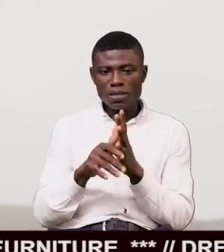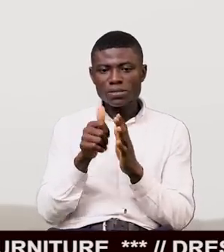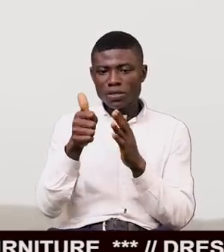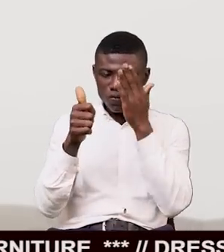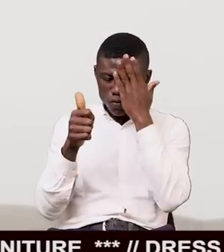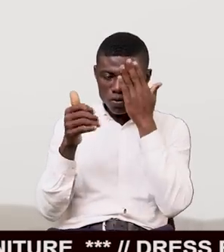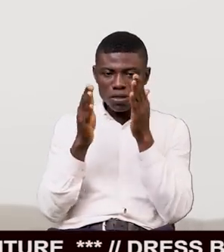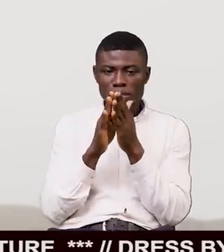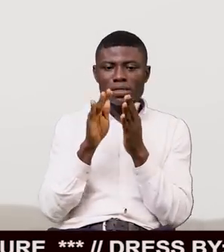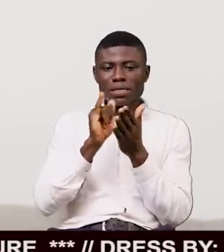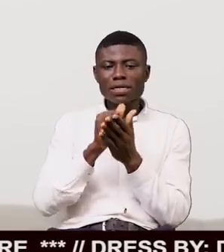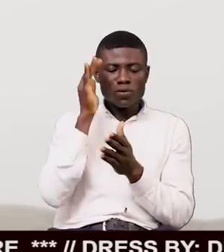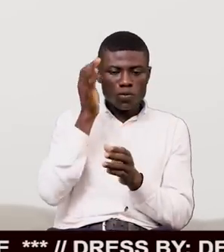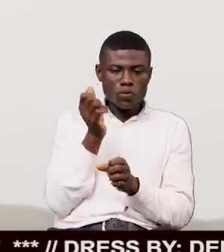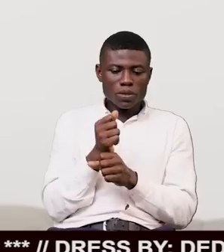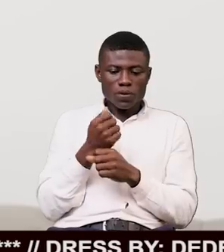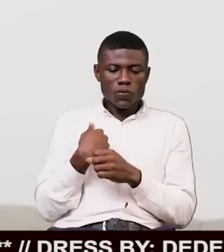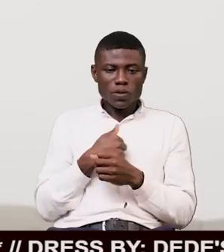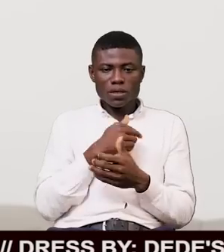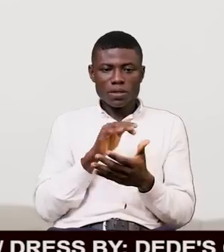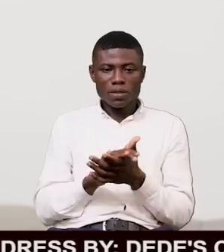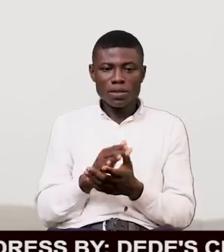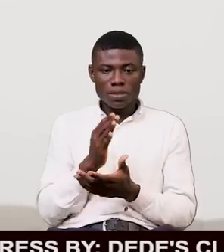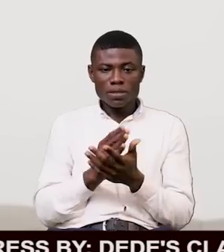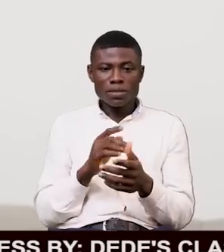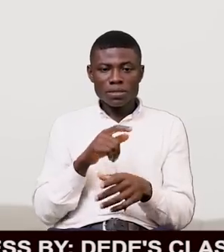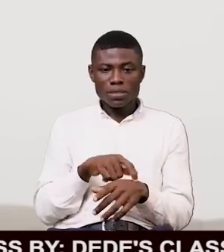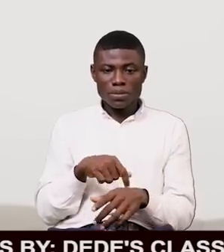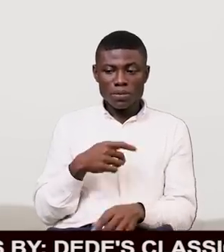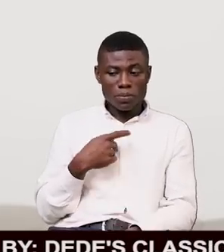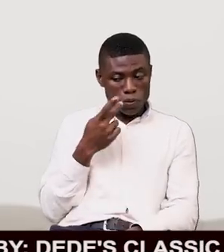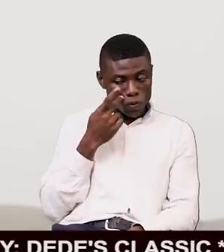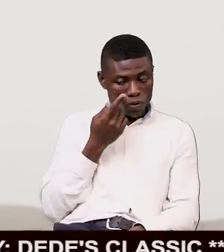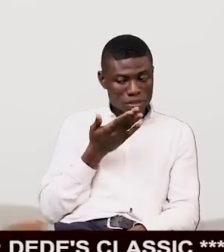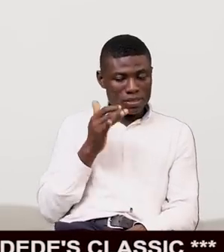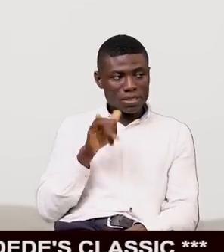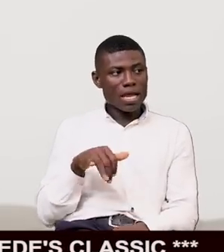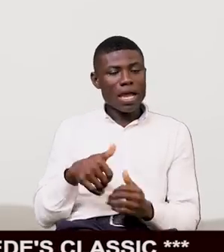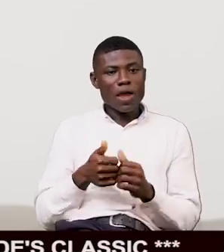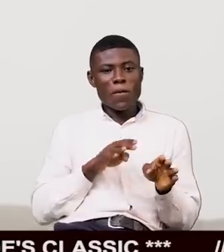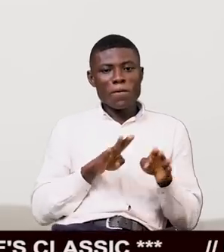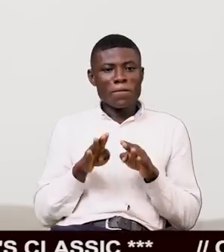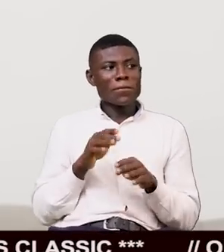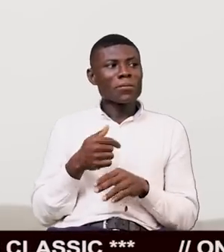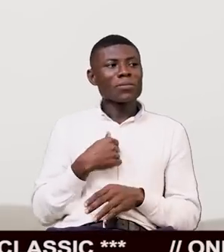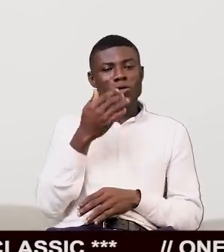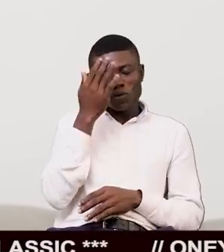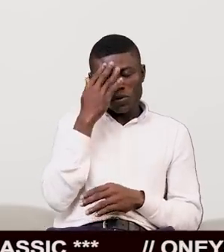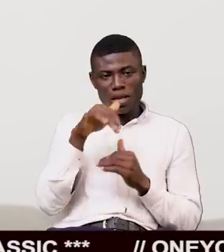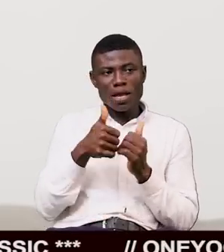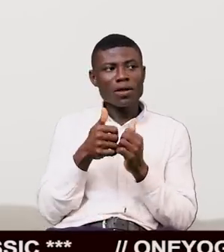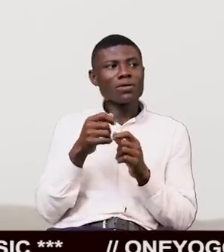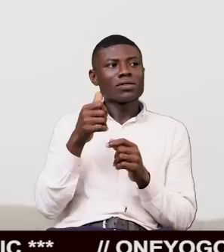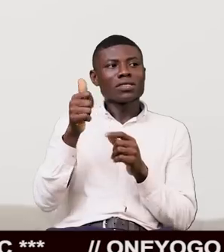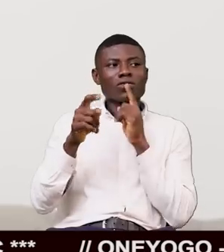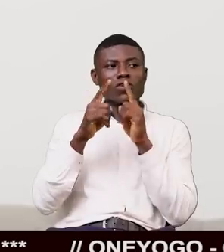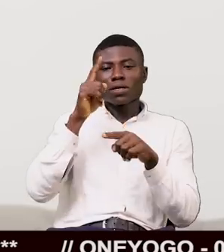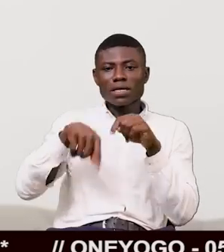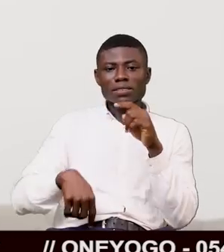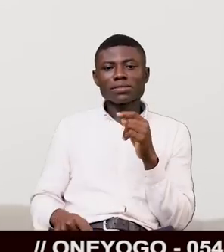se obeka yabo nti mi yanka sa dru bes mi yanka sa mi hu sign ne se adabi akoy permanent mi se kan wontimi nka